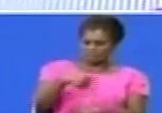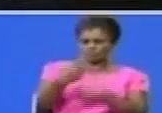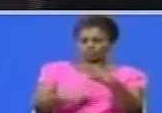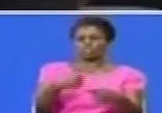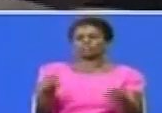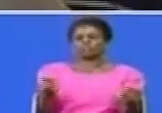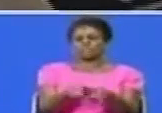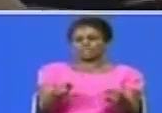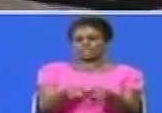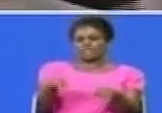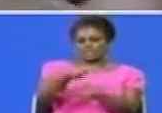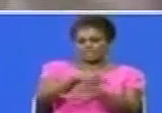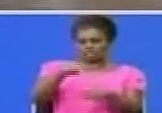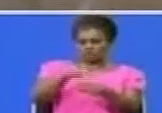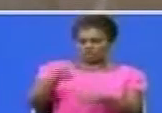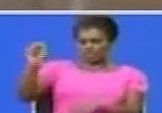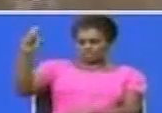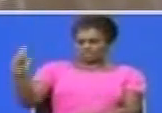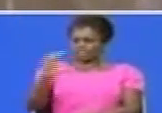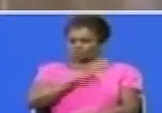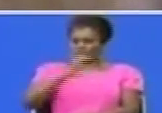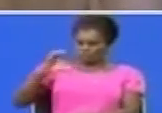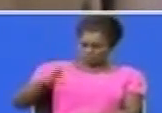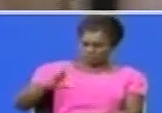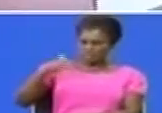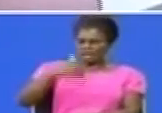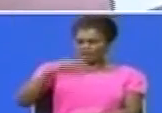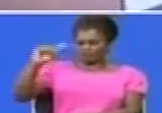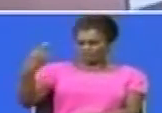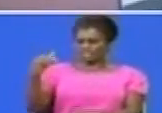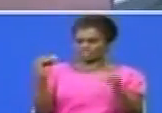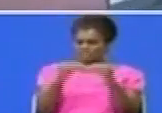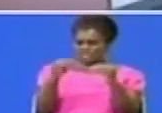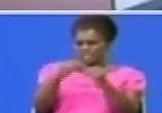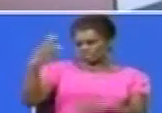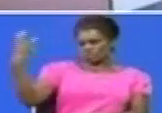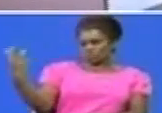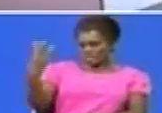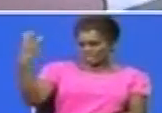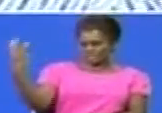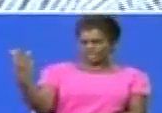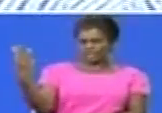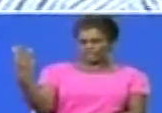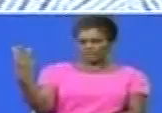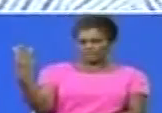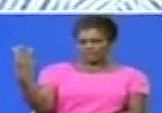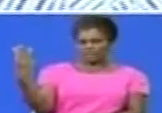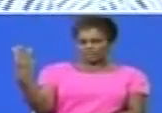carries on. The National Executive Committee members are expected to have their first sitting on Wednesday at the Gold Project.